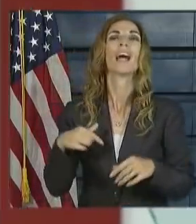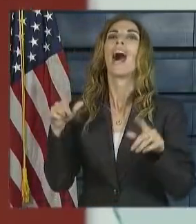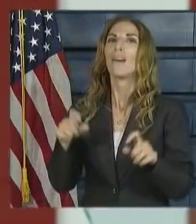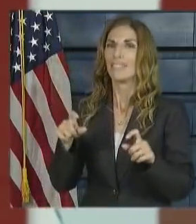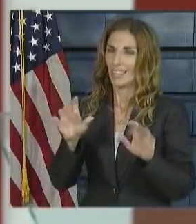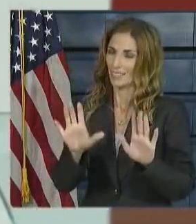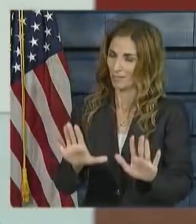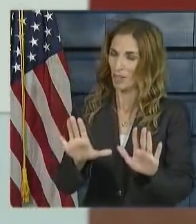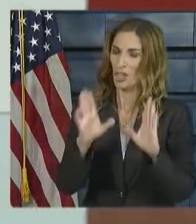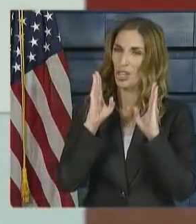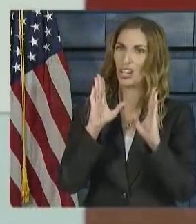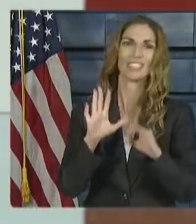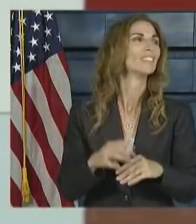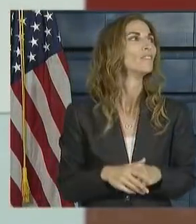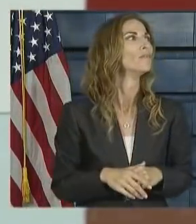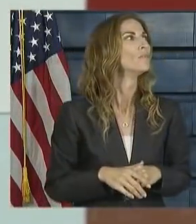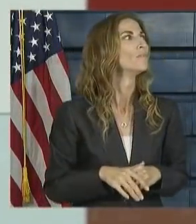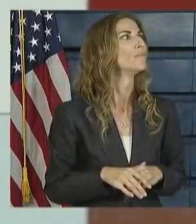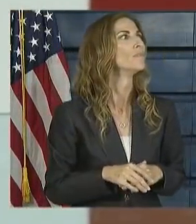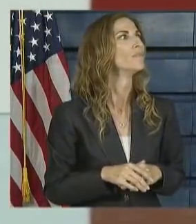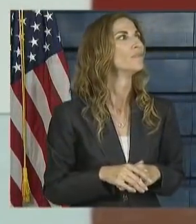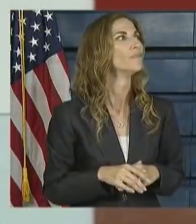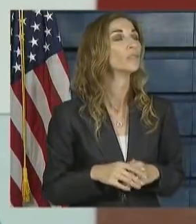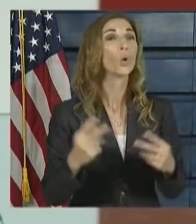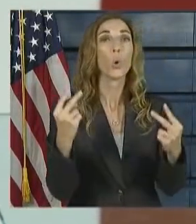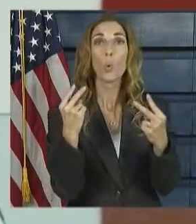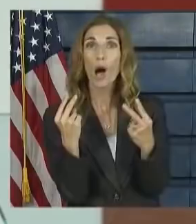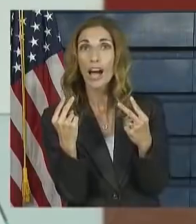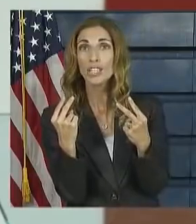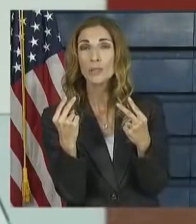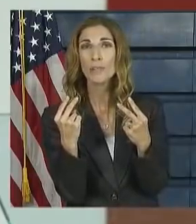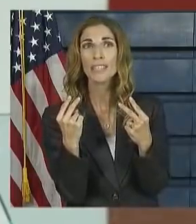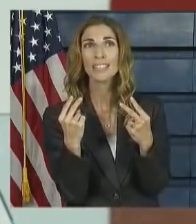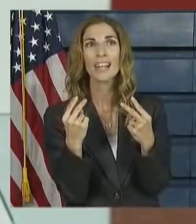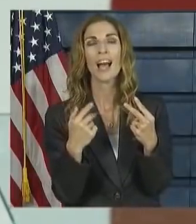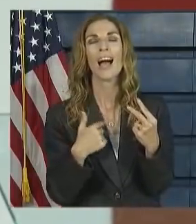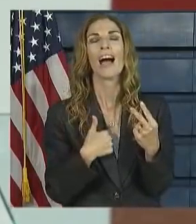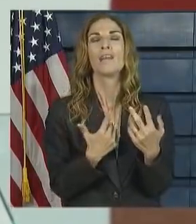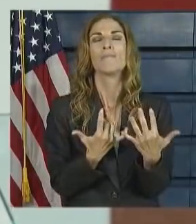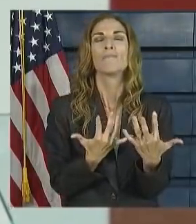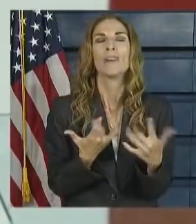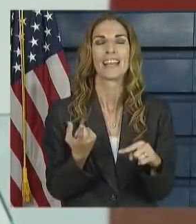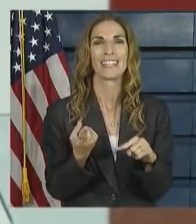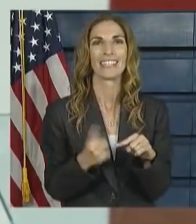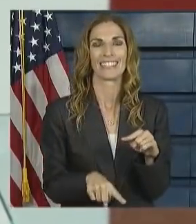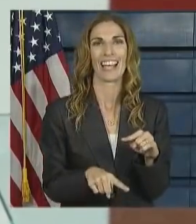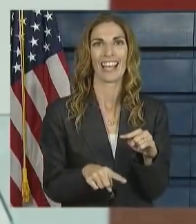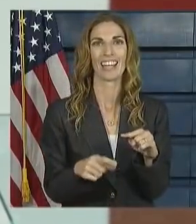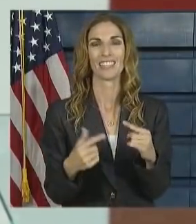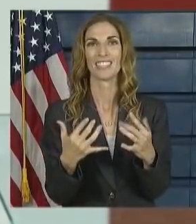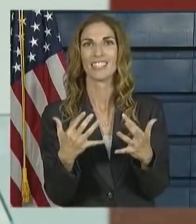Look, all I got to do is watch me, and I can hardly wait to compare my